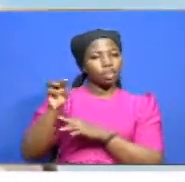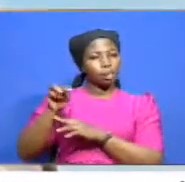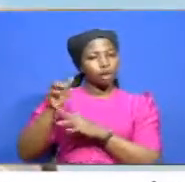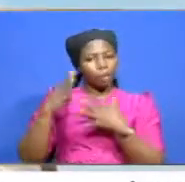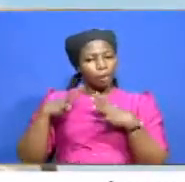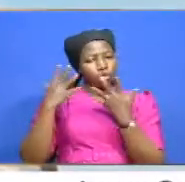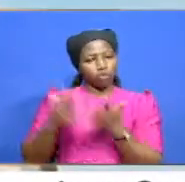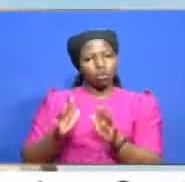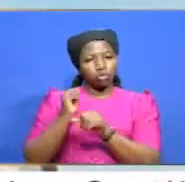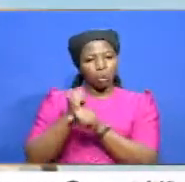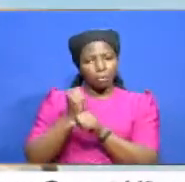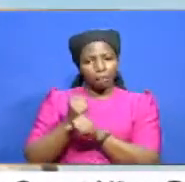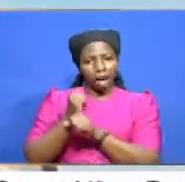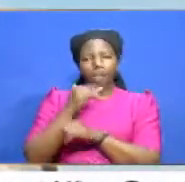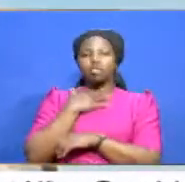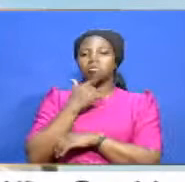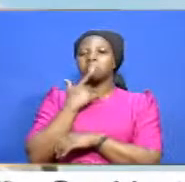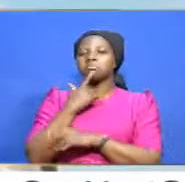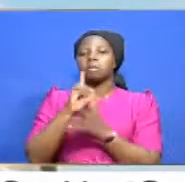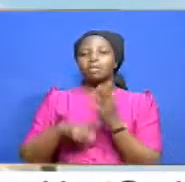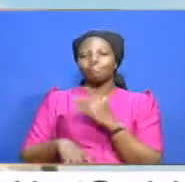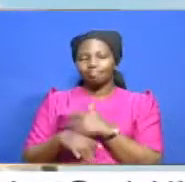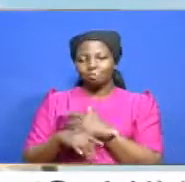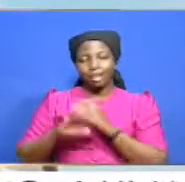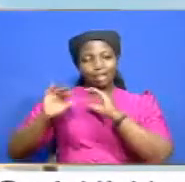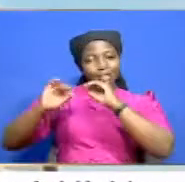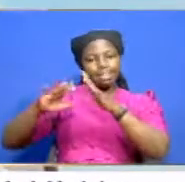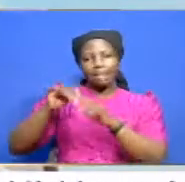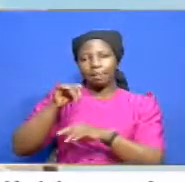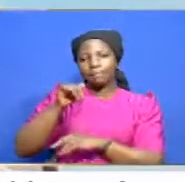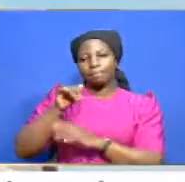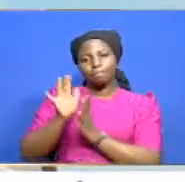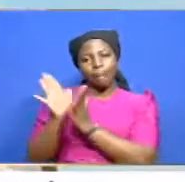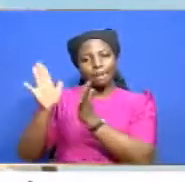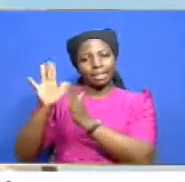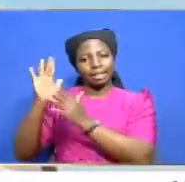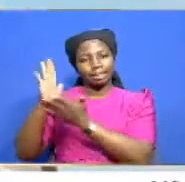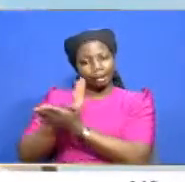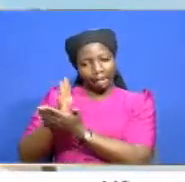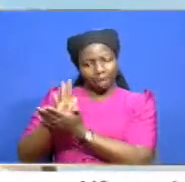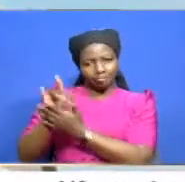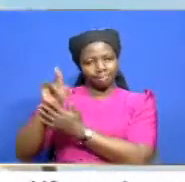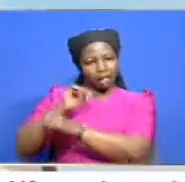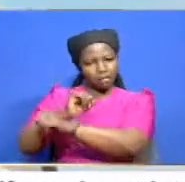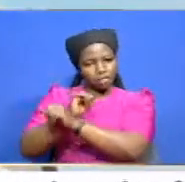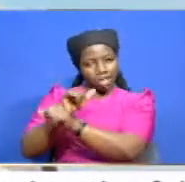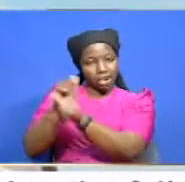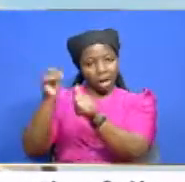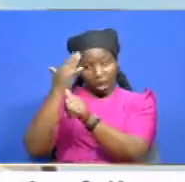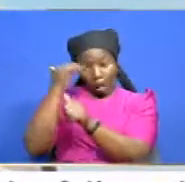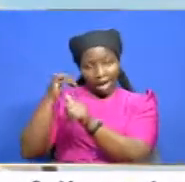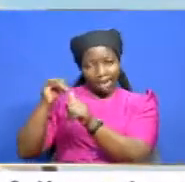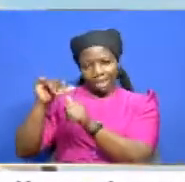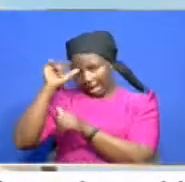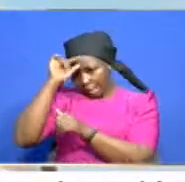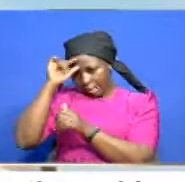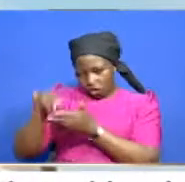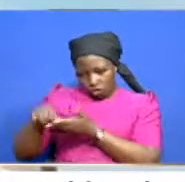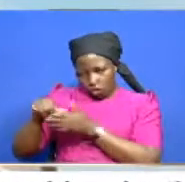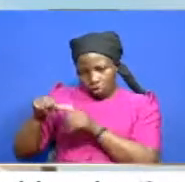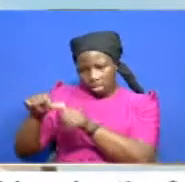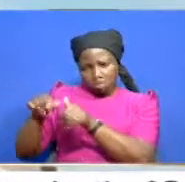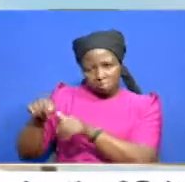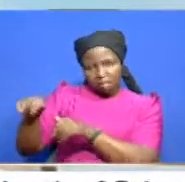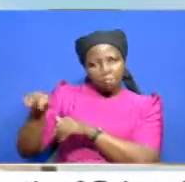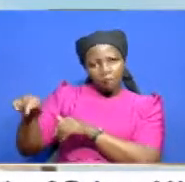say that for teachers in the public sector, they have been cushioned because the government has continued to retain their pay. But those